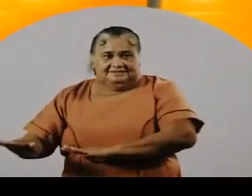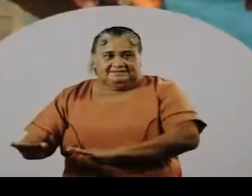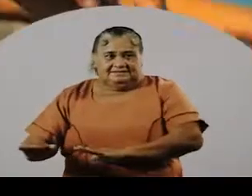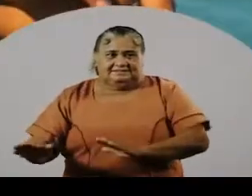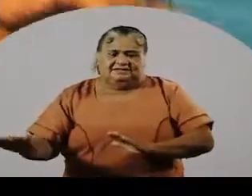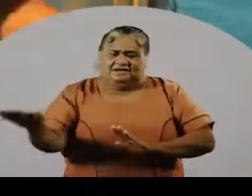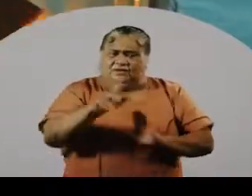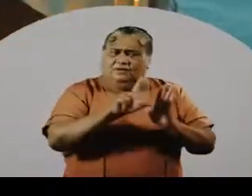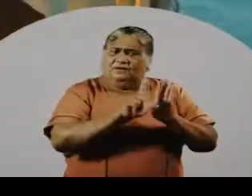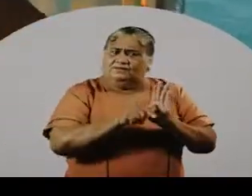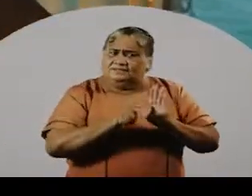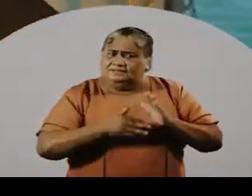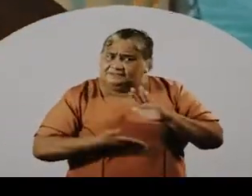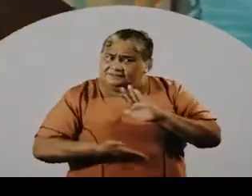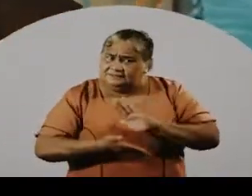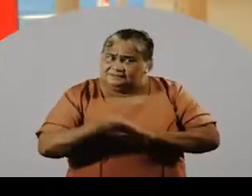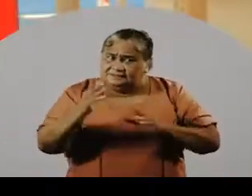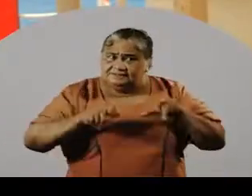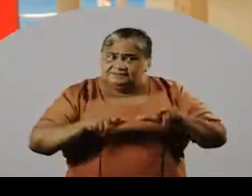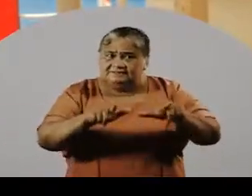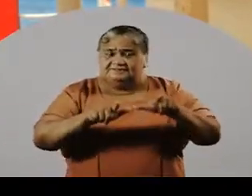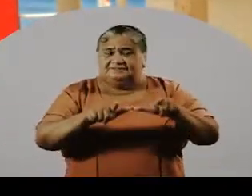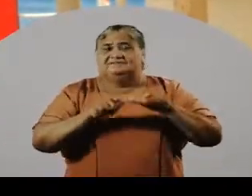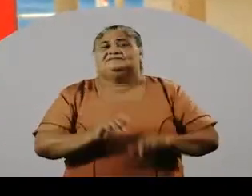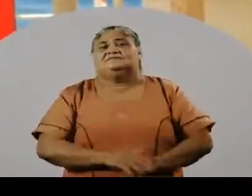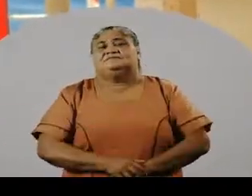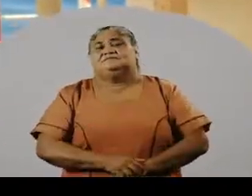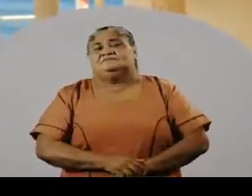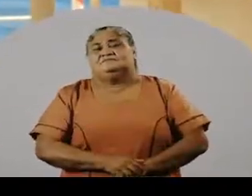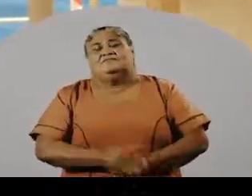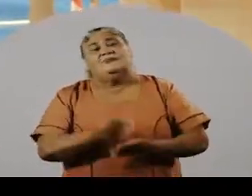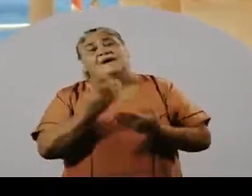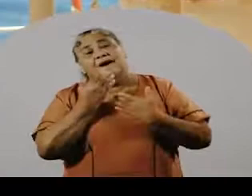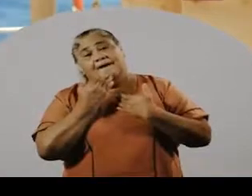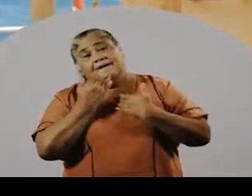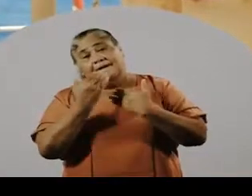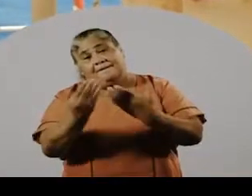I e vaa I fale rei ta mai ti te mi umo le fai ngā malanga.